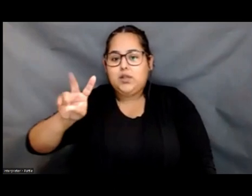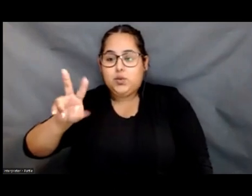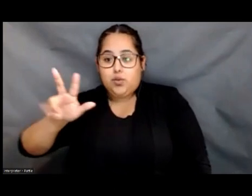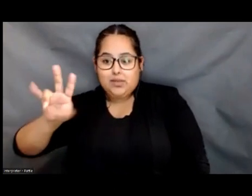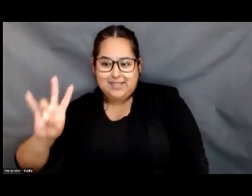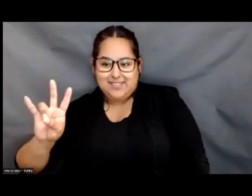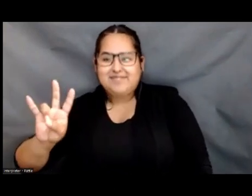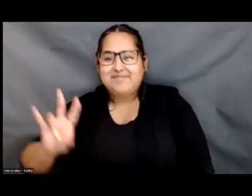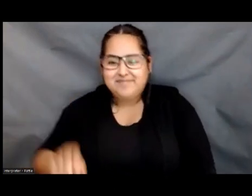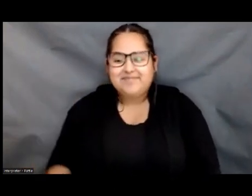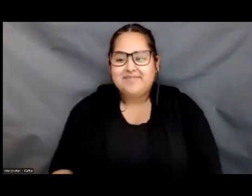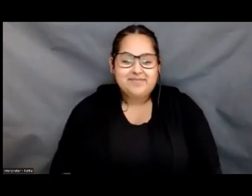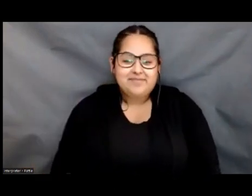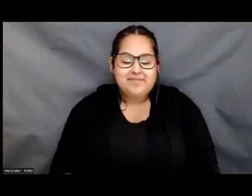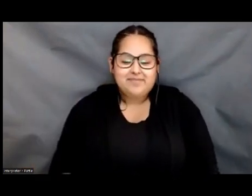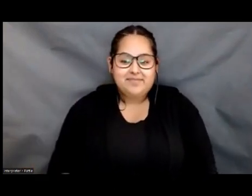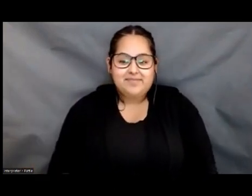442-8237.